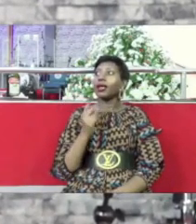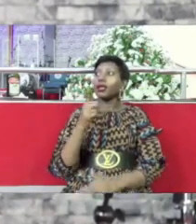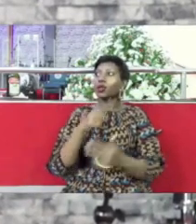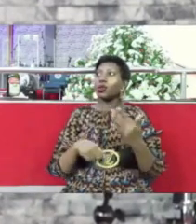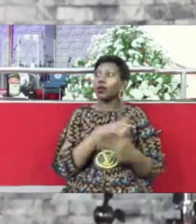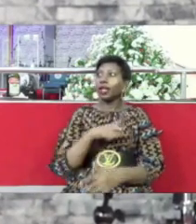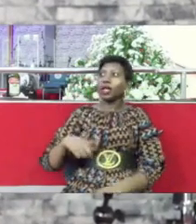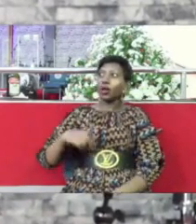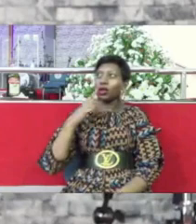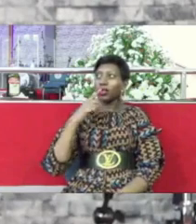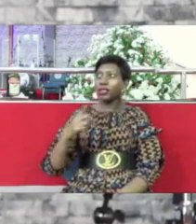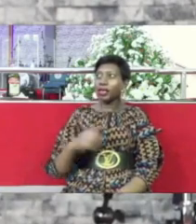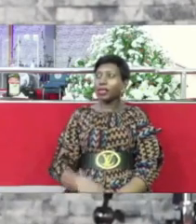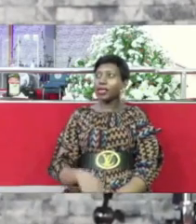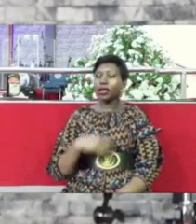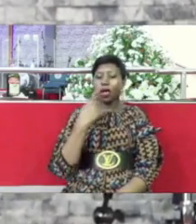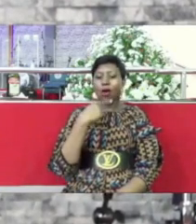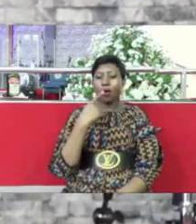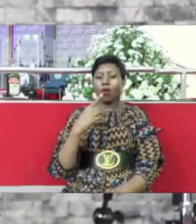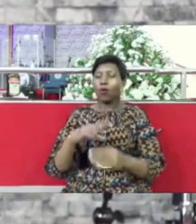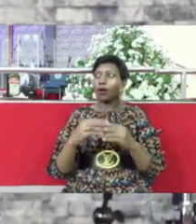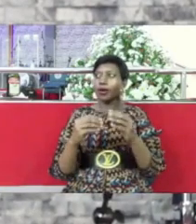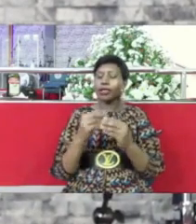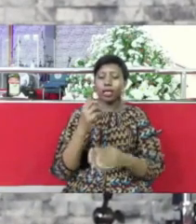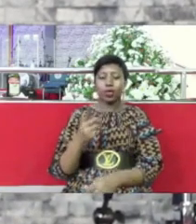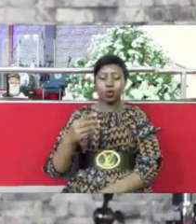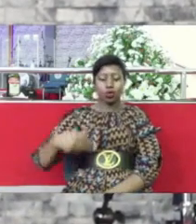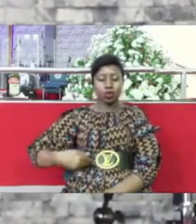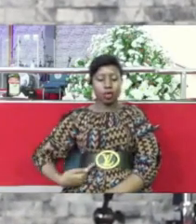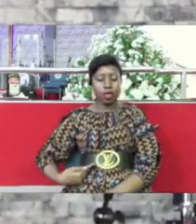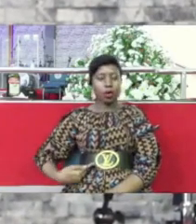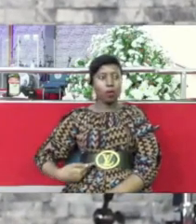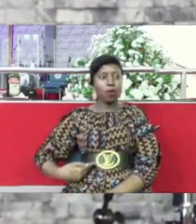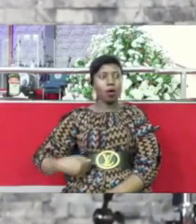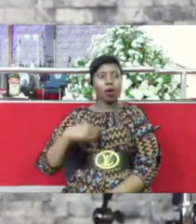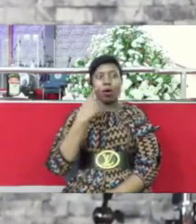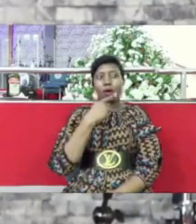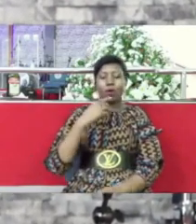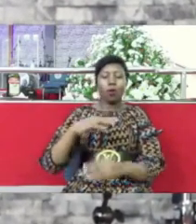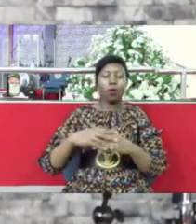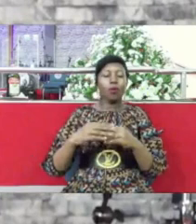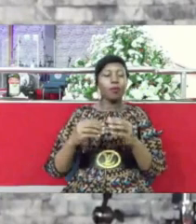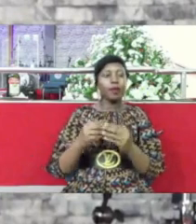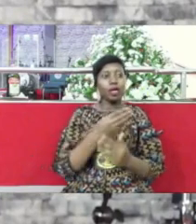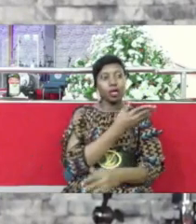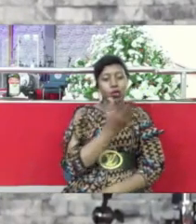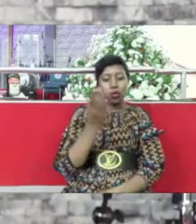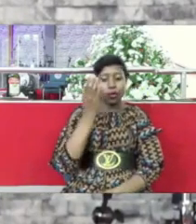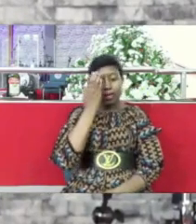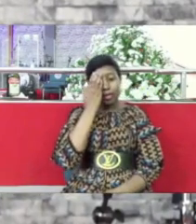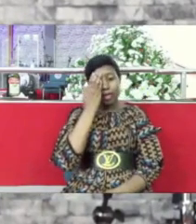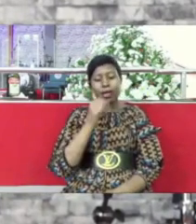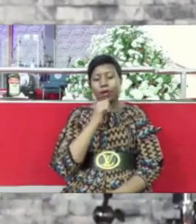ndio Mungu anasema. He who created you Jacob, ule ambaye alikuumba Yakobo. He who formed you Israel, ule ambaye alikutengeneza Israel. Do not fear, usiogope. For I